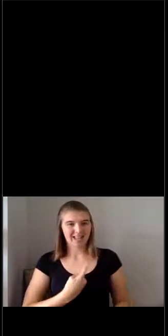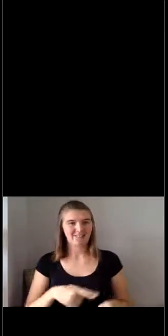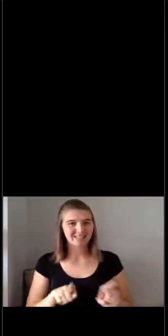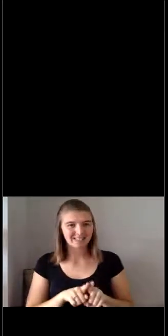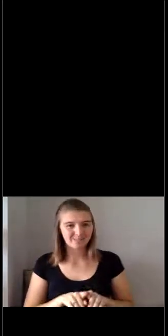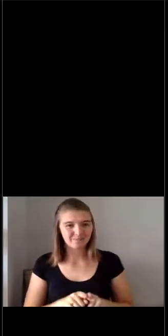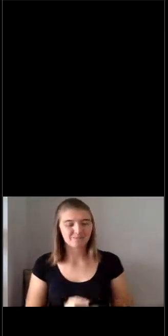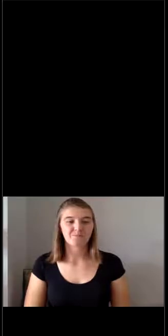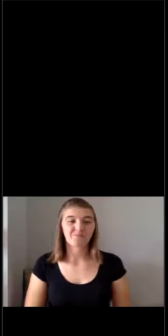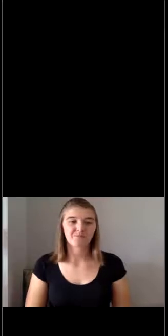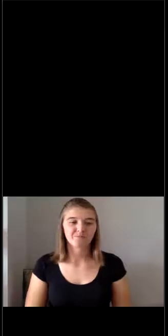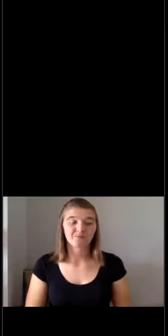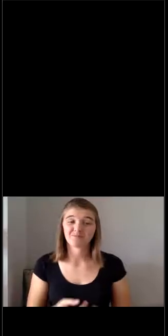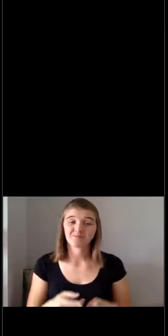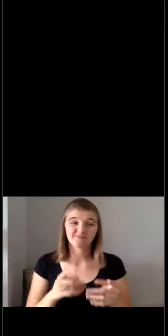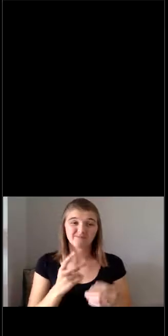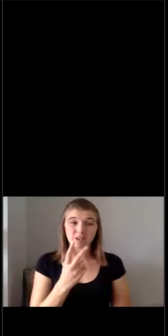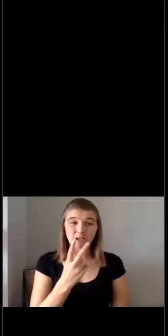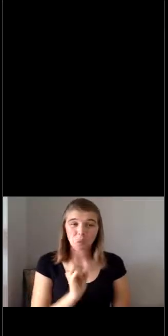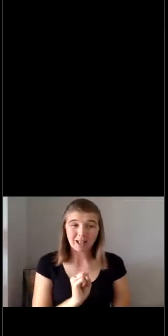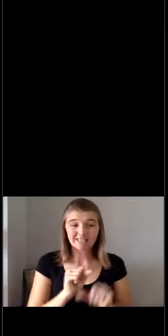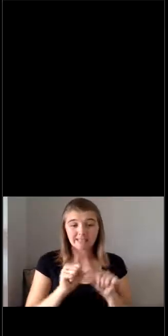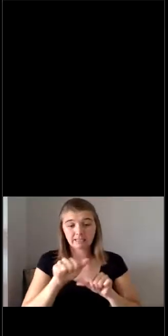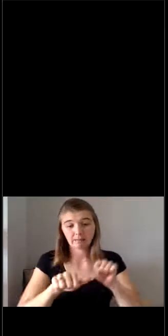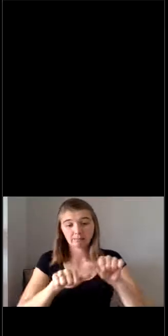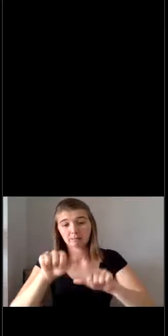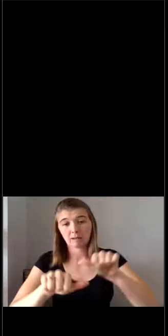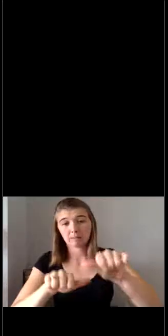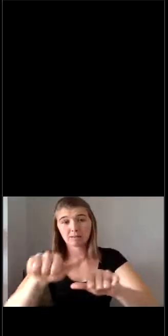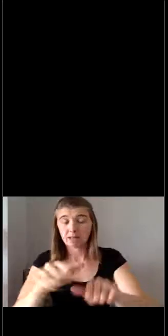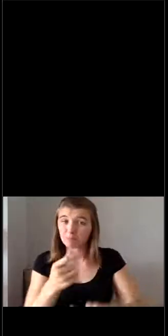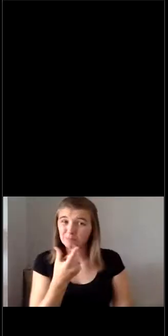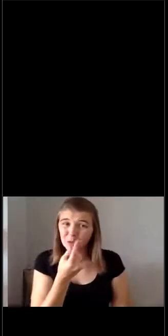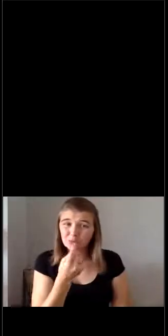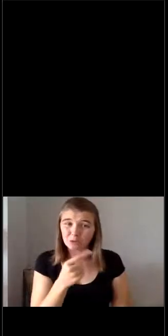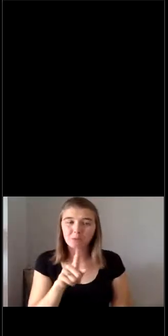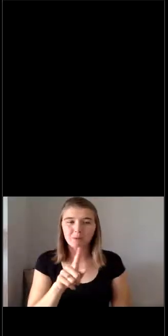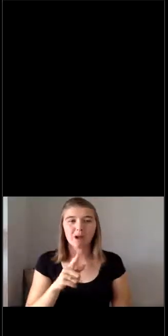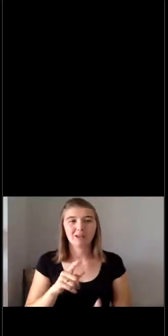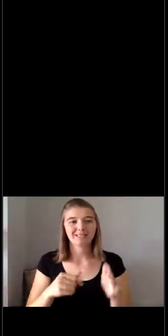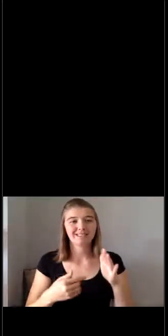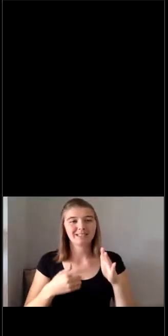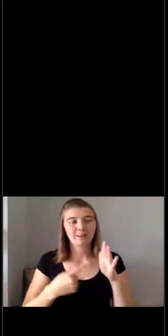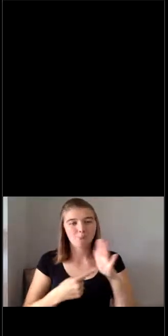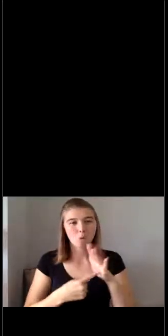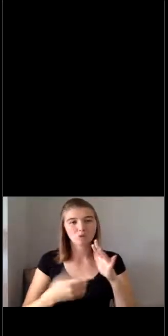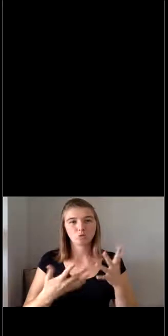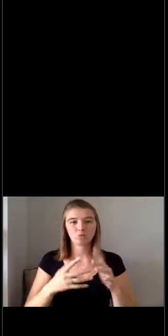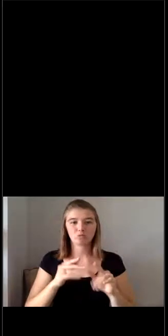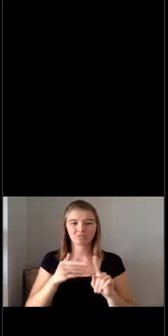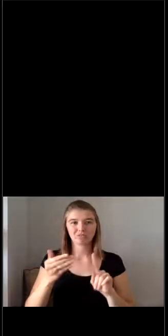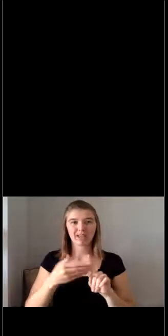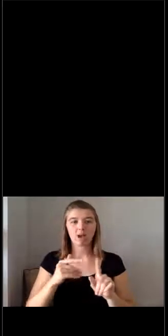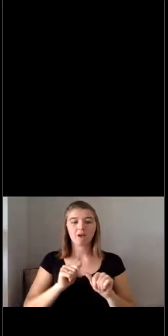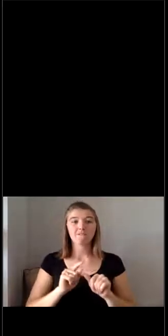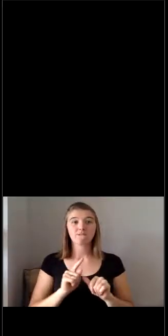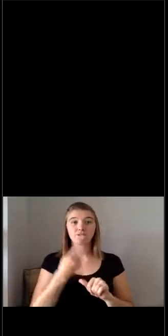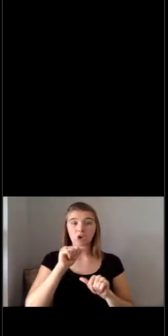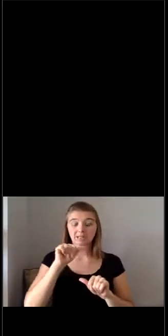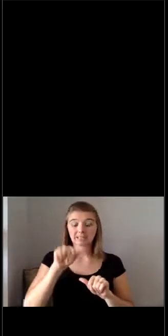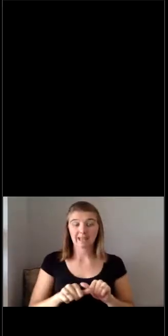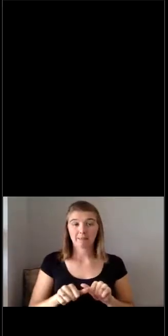it's creating the space to pause, reframe a next step. And that's absolutely key to strengthening this skill of resilience. So I'll leave you with a very